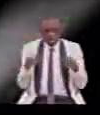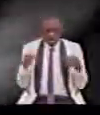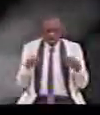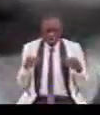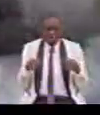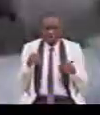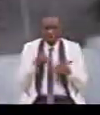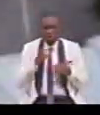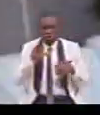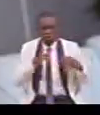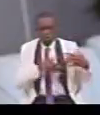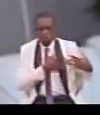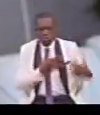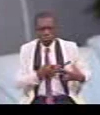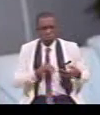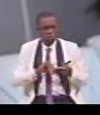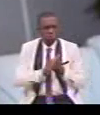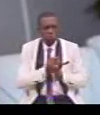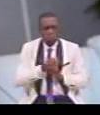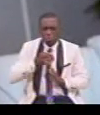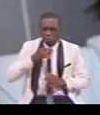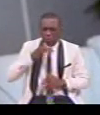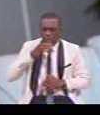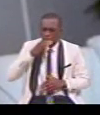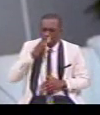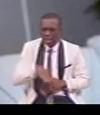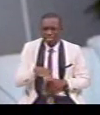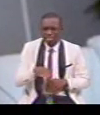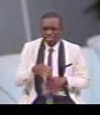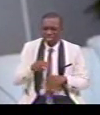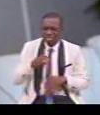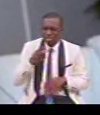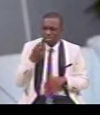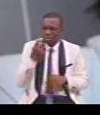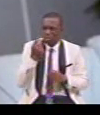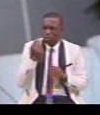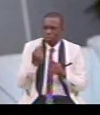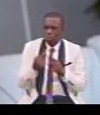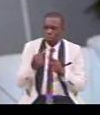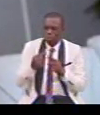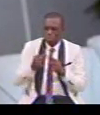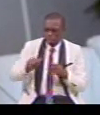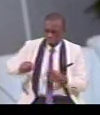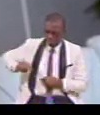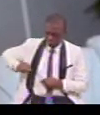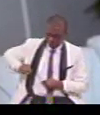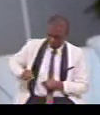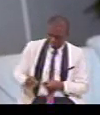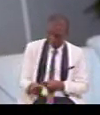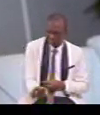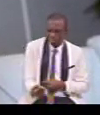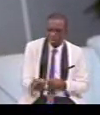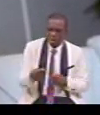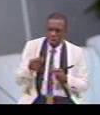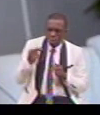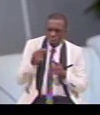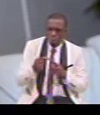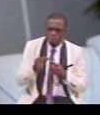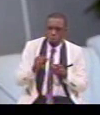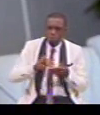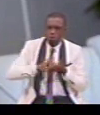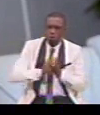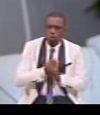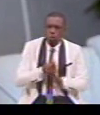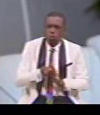corrosive words, those acidic words, And those torturing words,